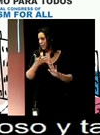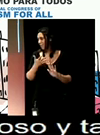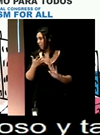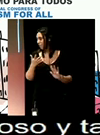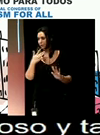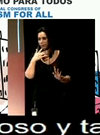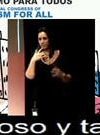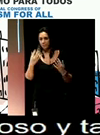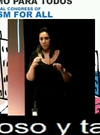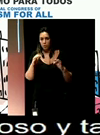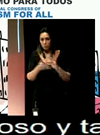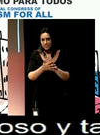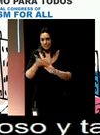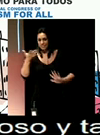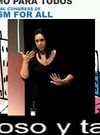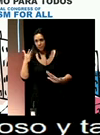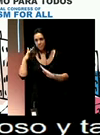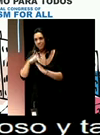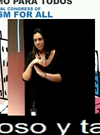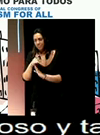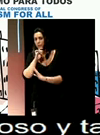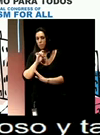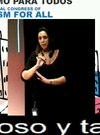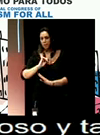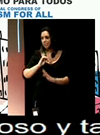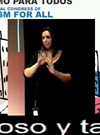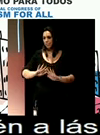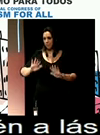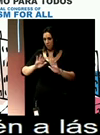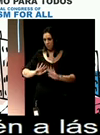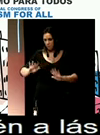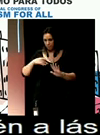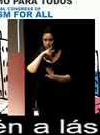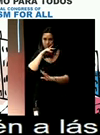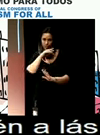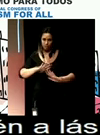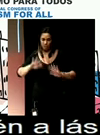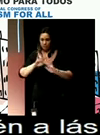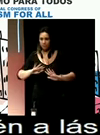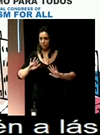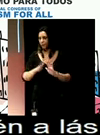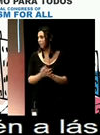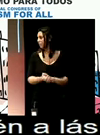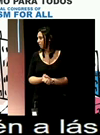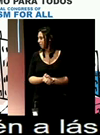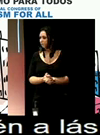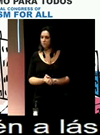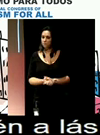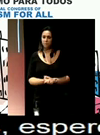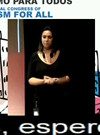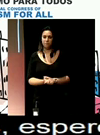If I go too fast, please let me know and I'll slow